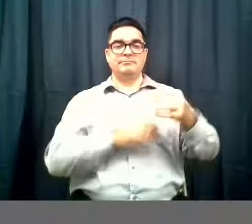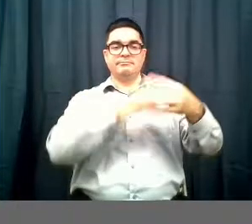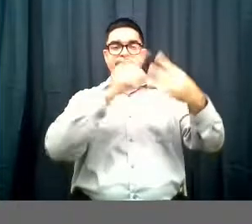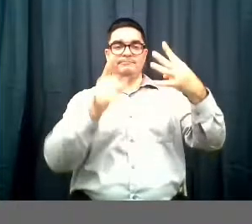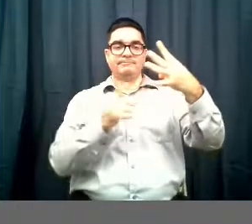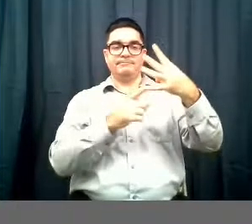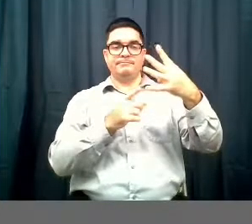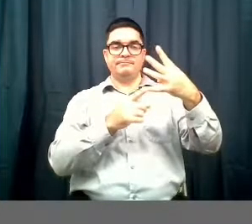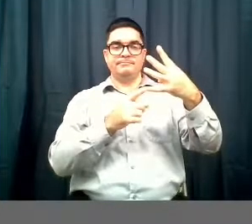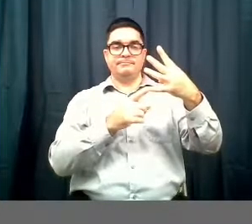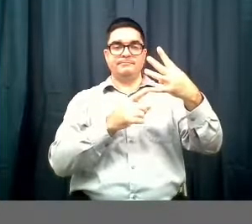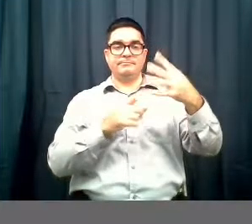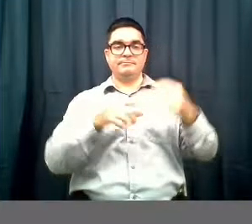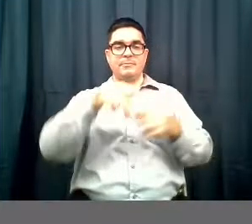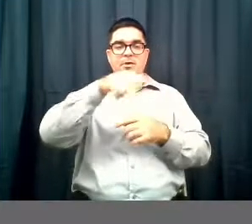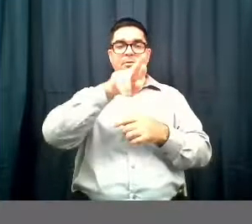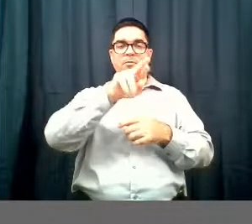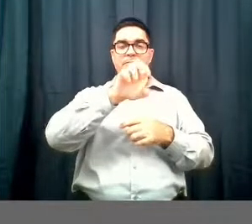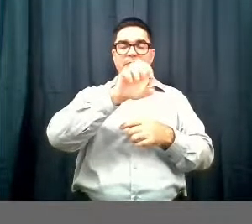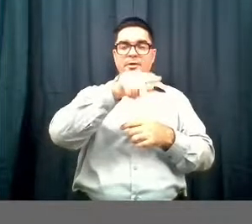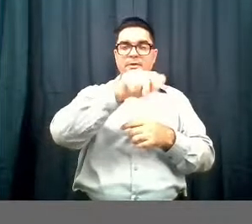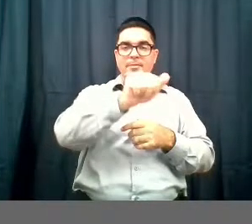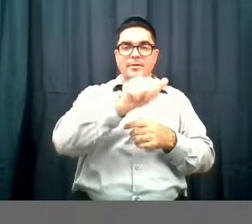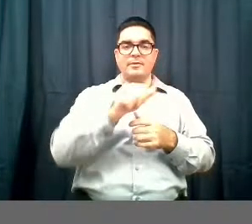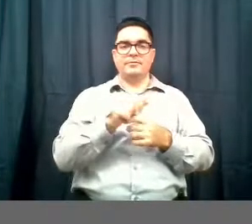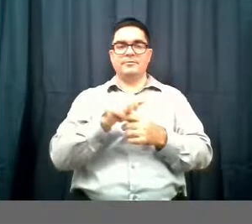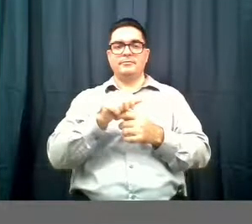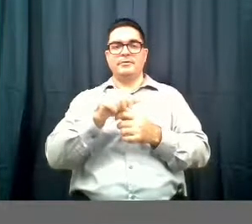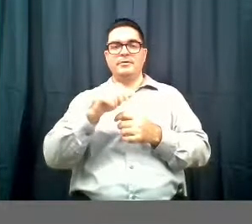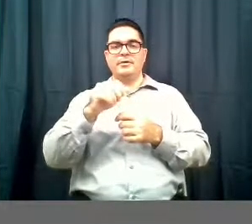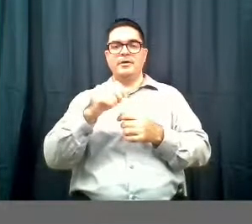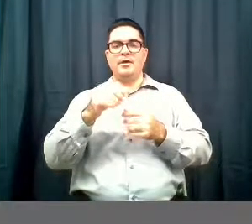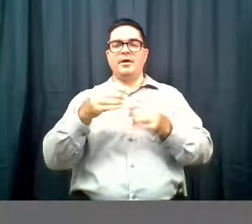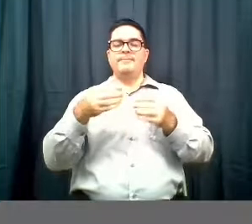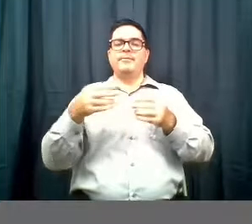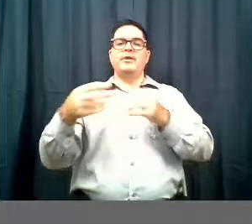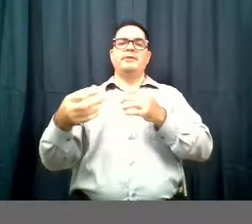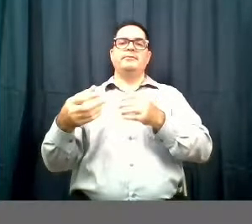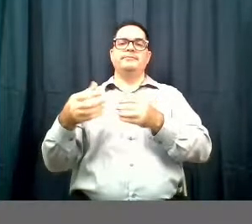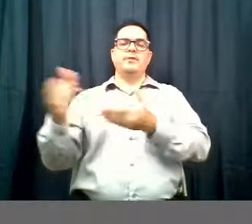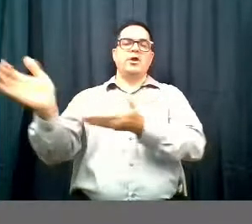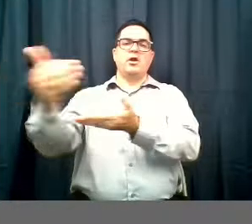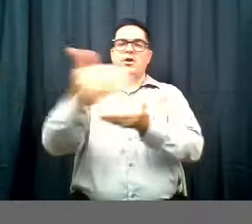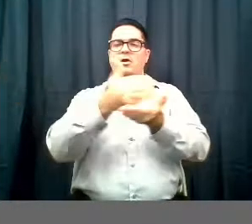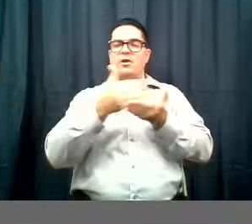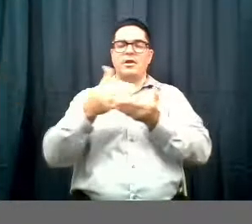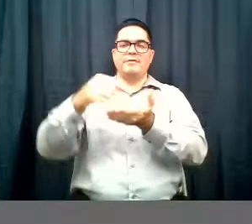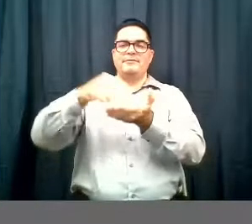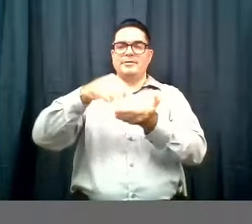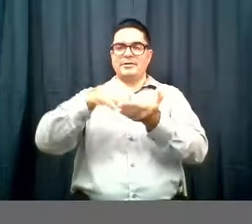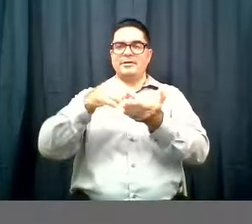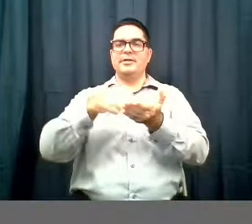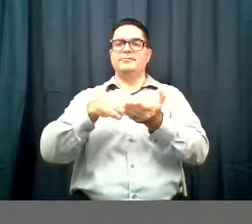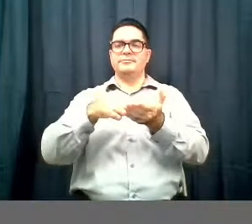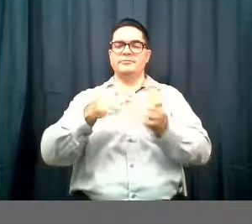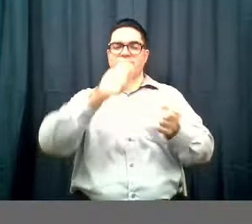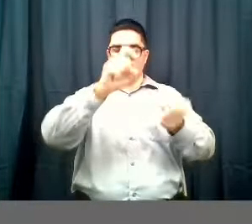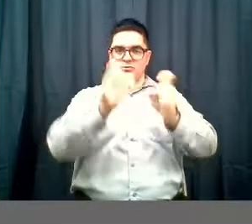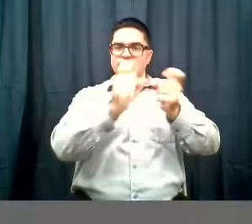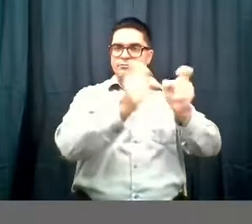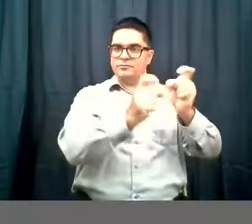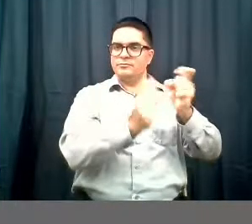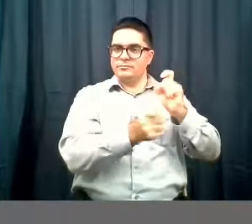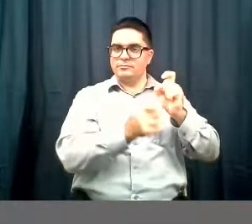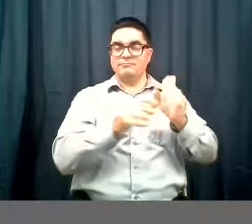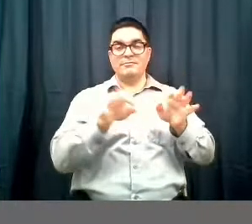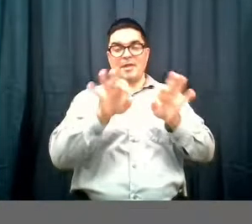debt at PREPA and $35 billion of collective claims at the central government. As part of those restructurings, important agreements have already been reached